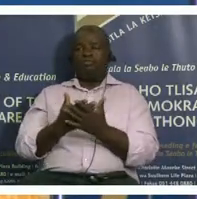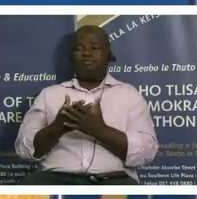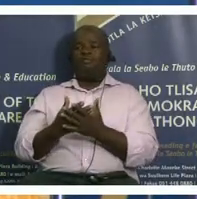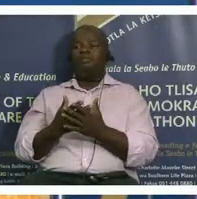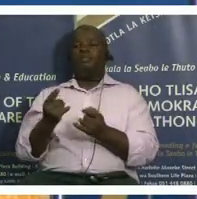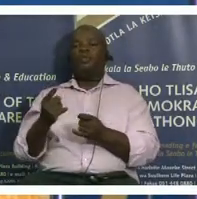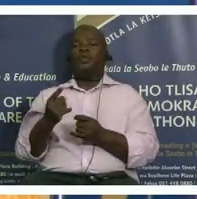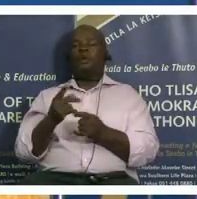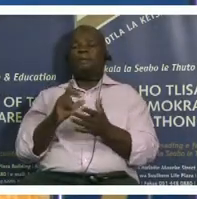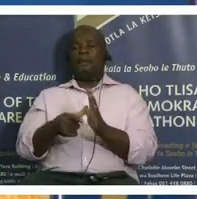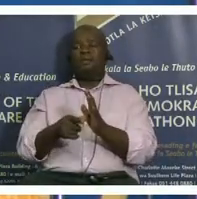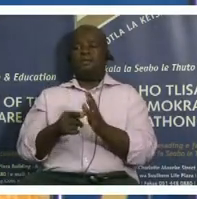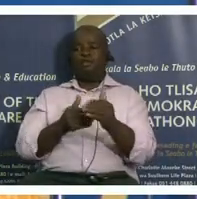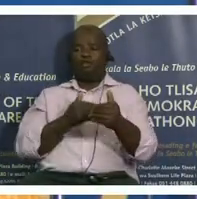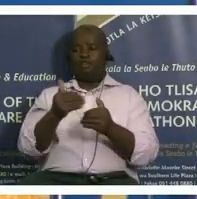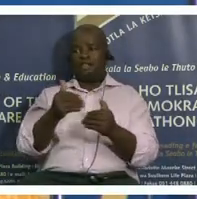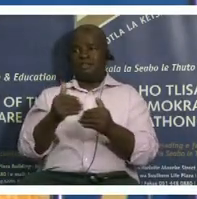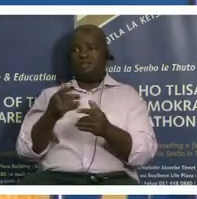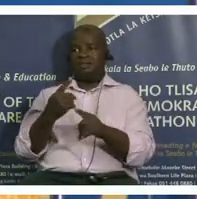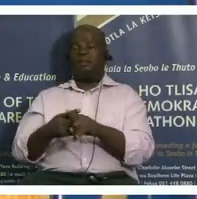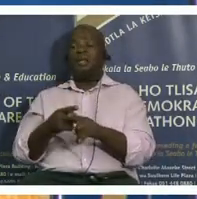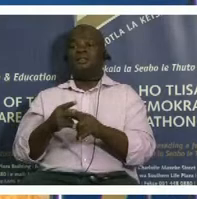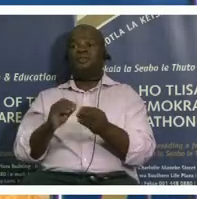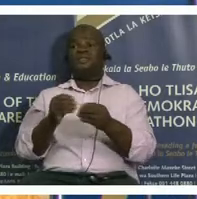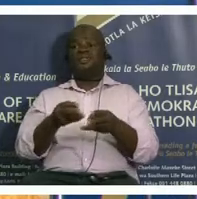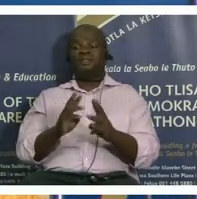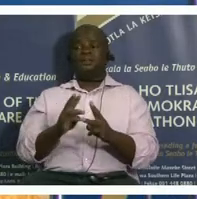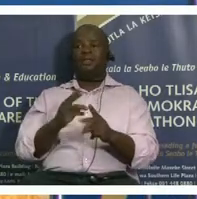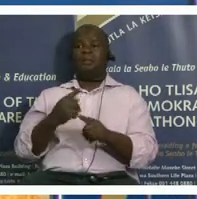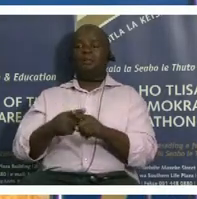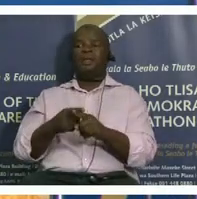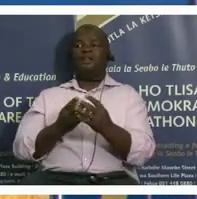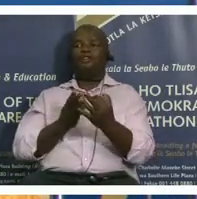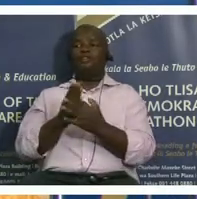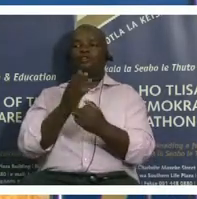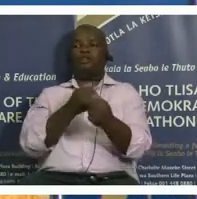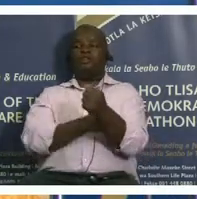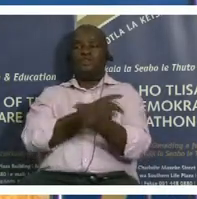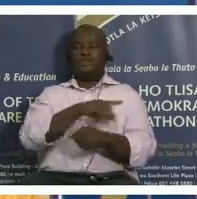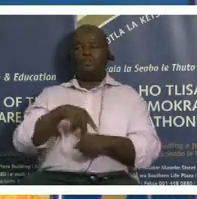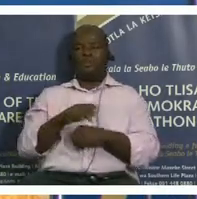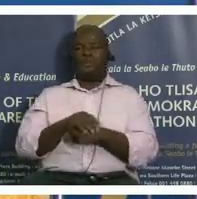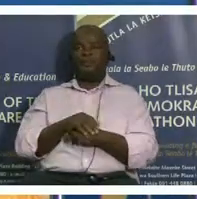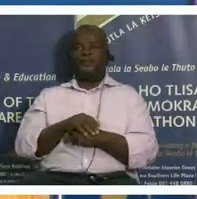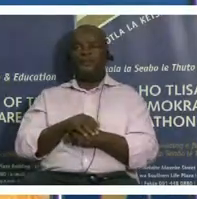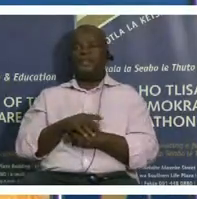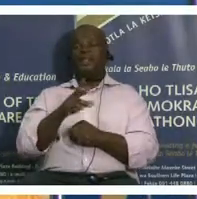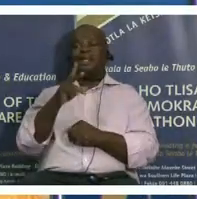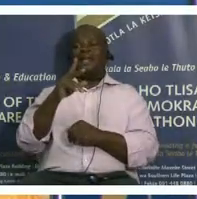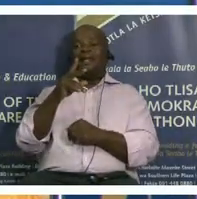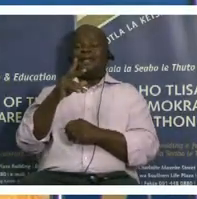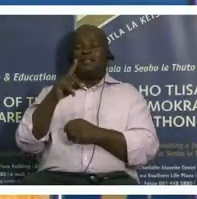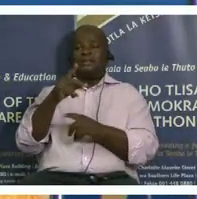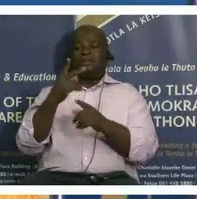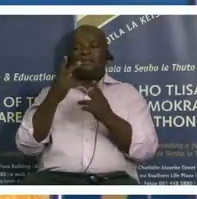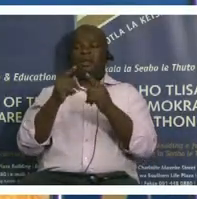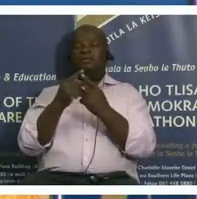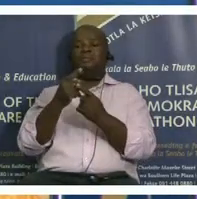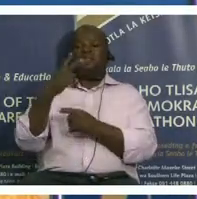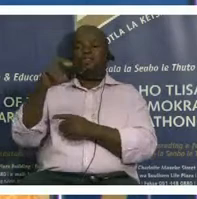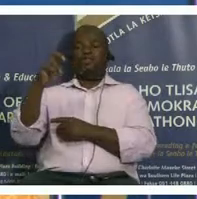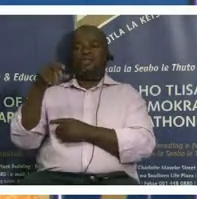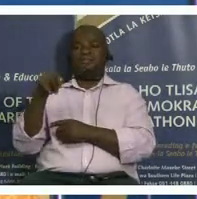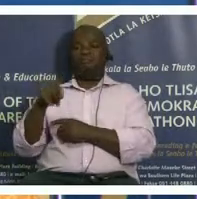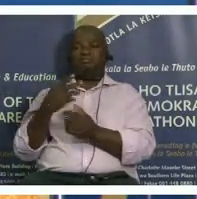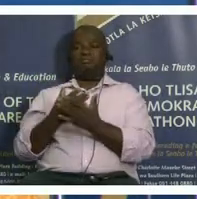coordination capacity in the office of the Premier. The DSTIA is supported with the